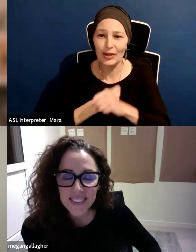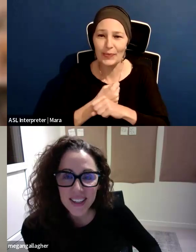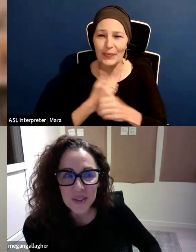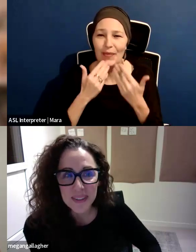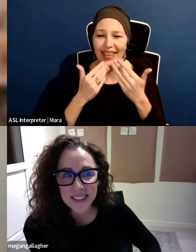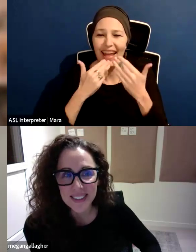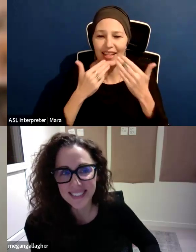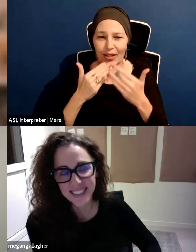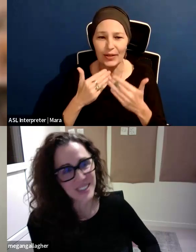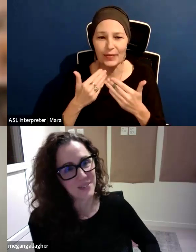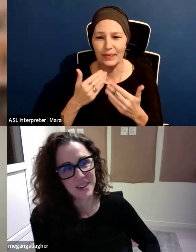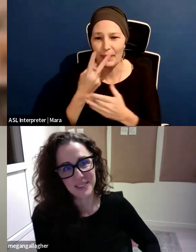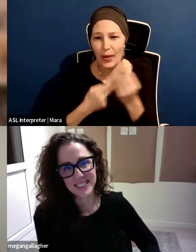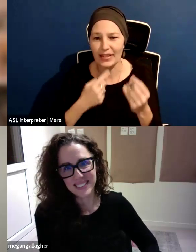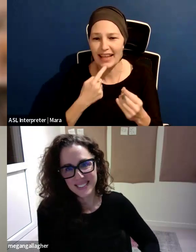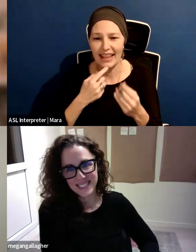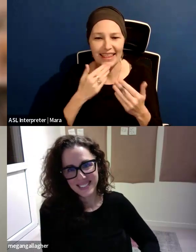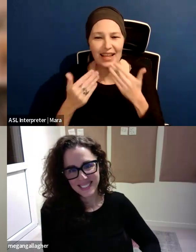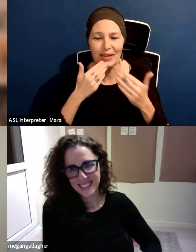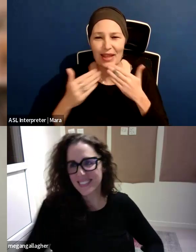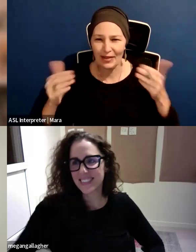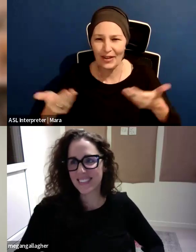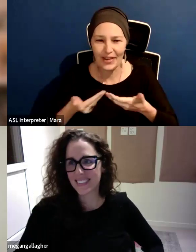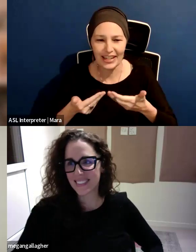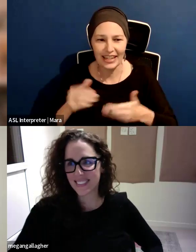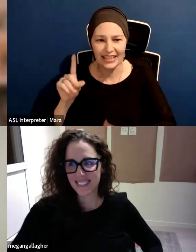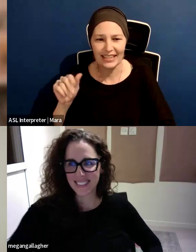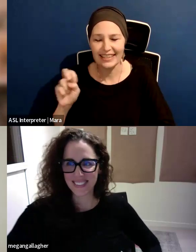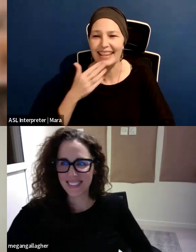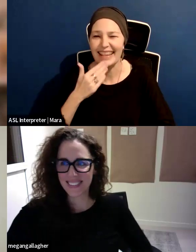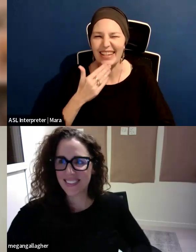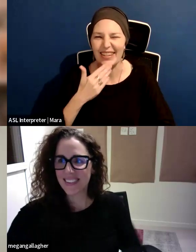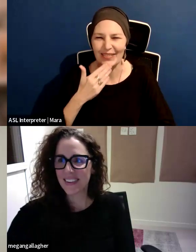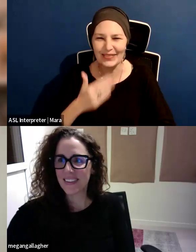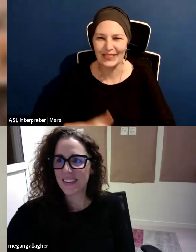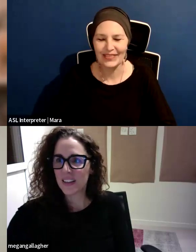you. Thank you Thank so you. much. Thank you for having us. Absolutely. Thank you.